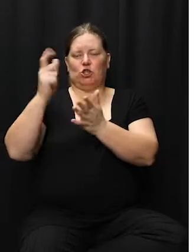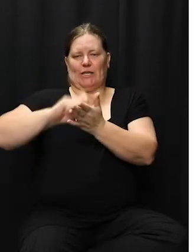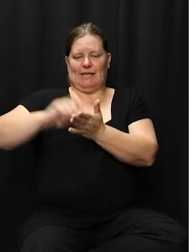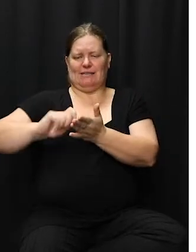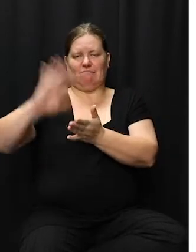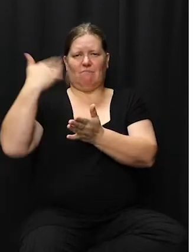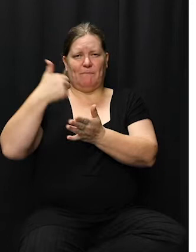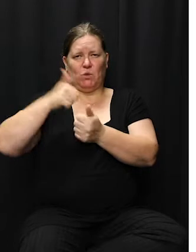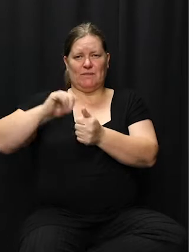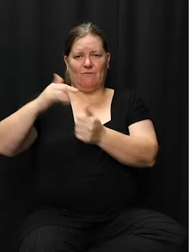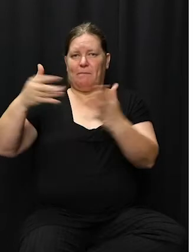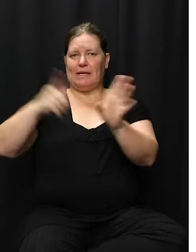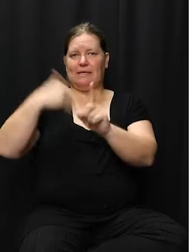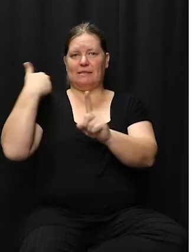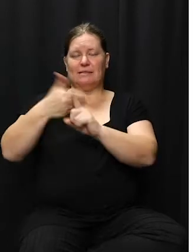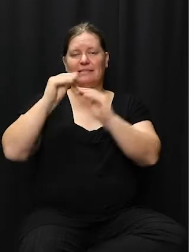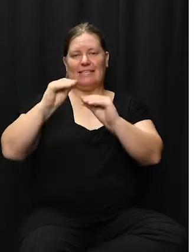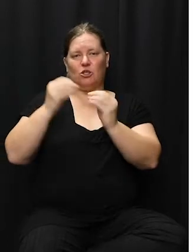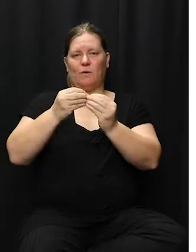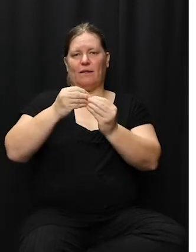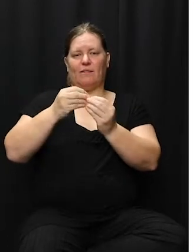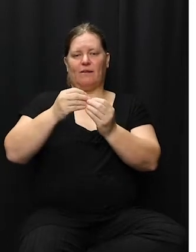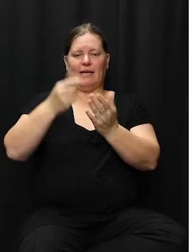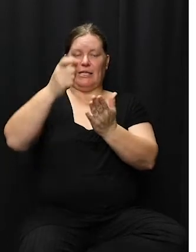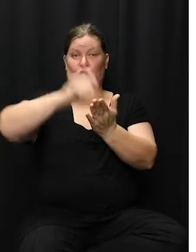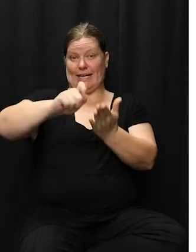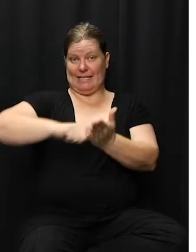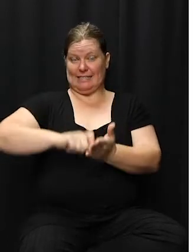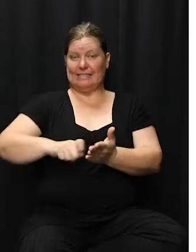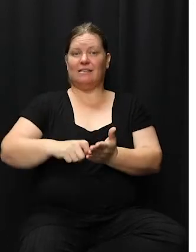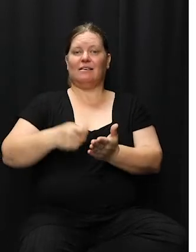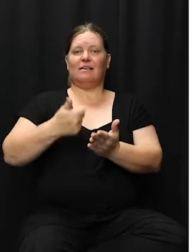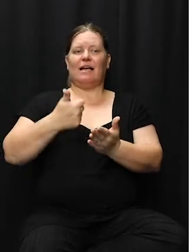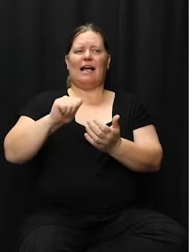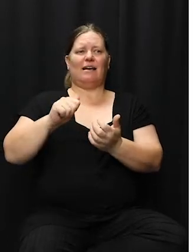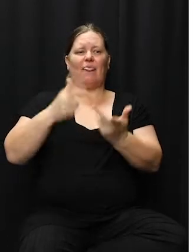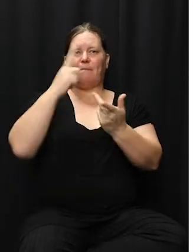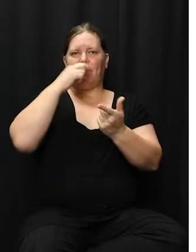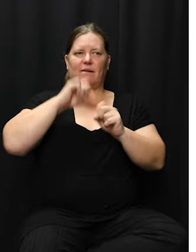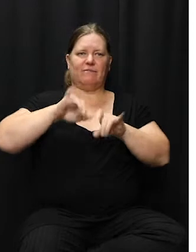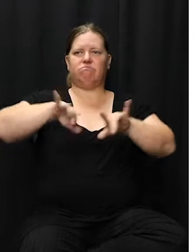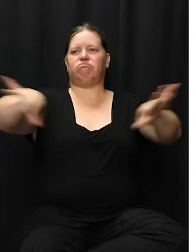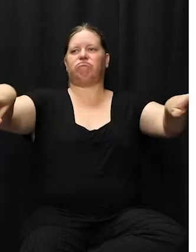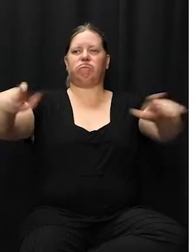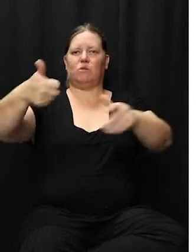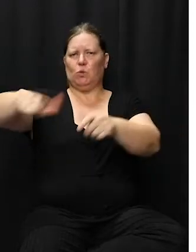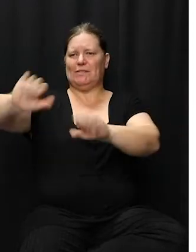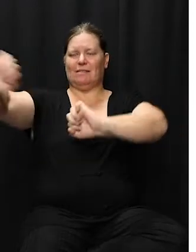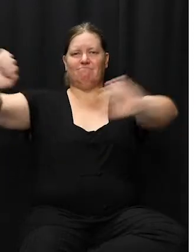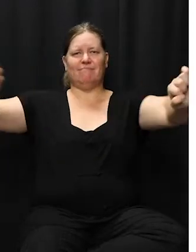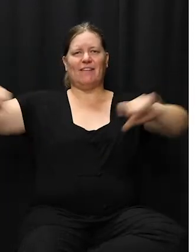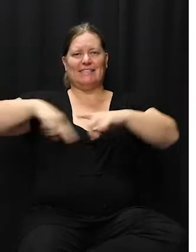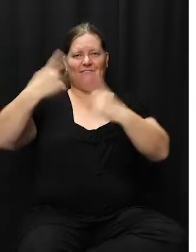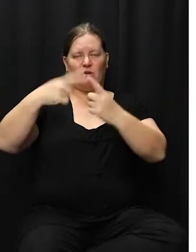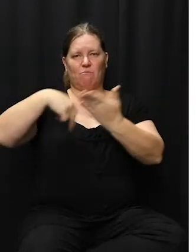many years teaching, a checklist in Auslan development, and it's sort of filtered out, and other people have made different versions and used in their program,